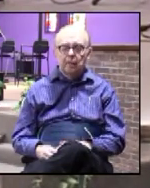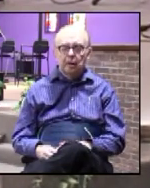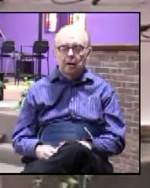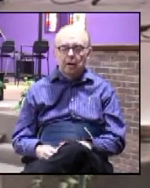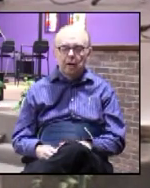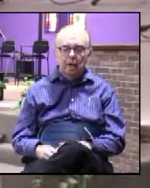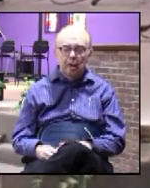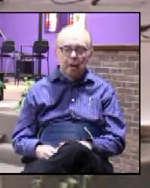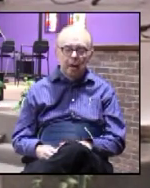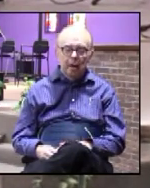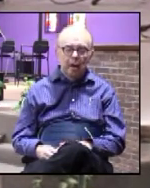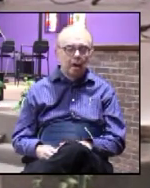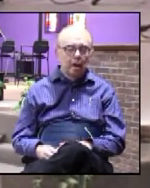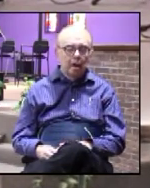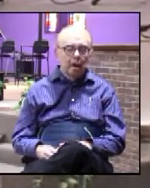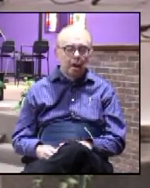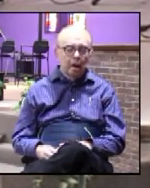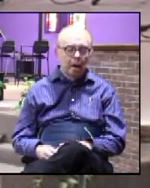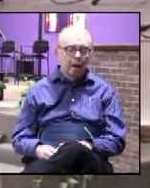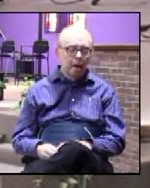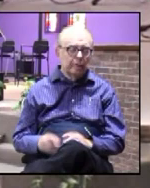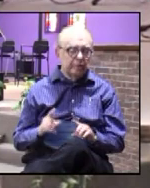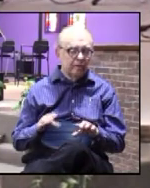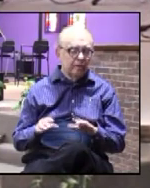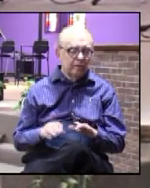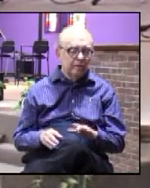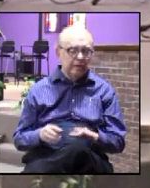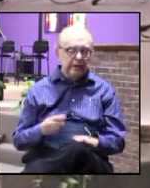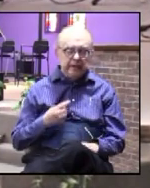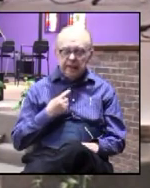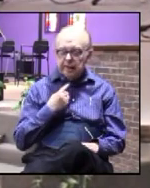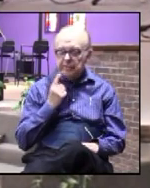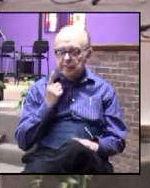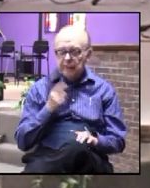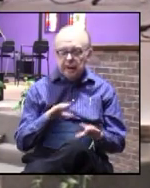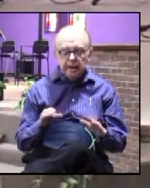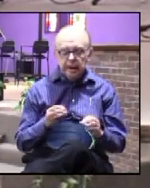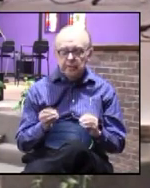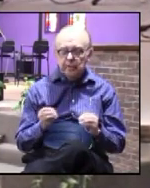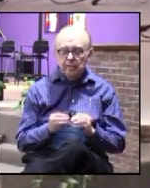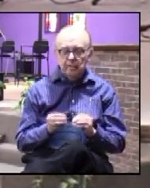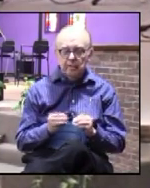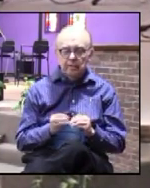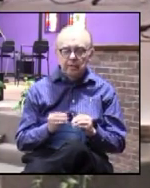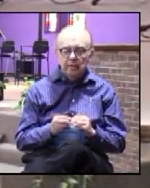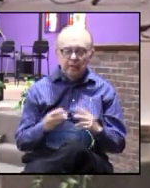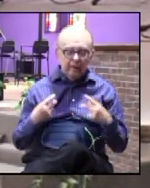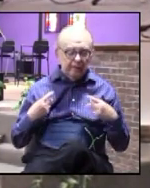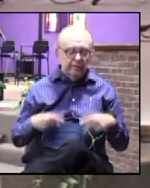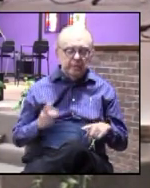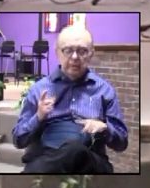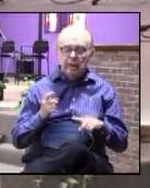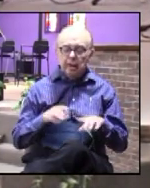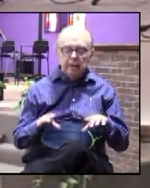that she could say, I can't do this anymore. Physically, I can't.